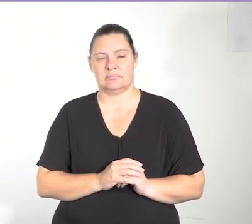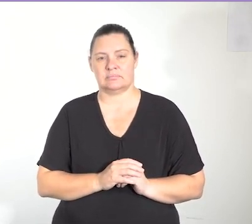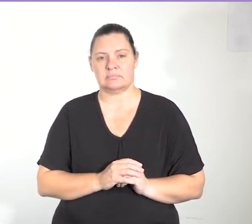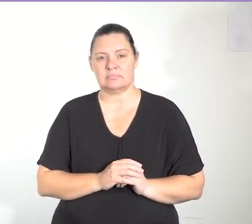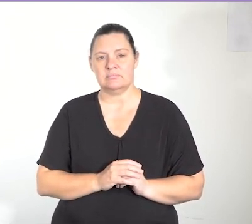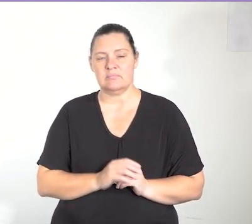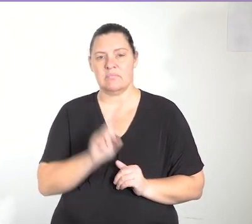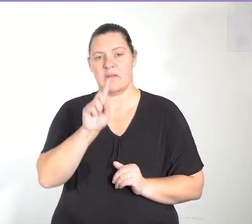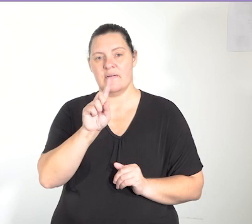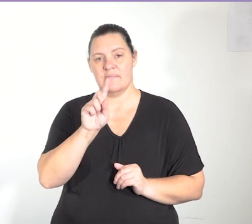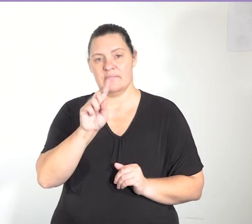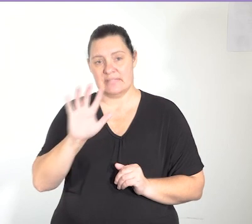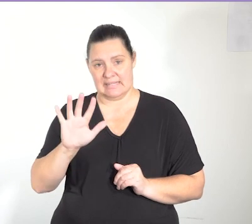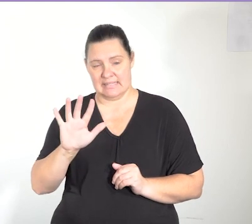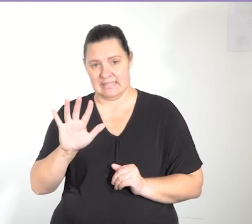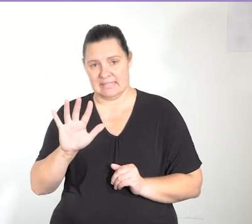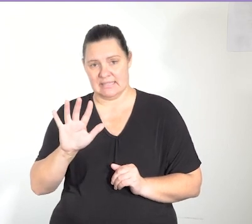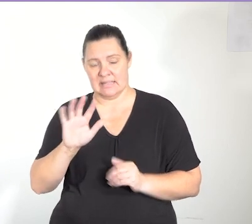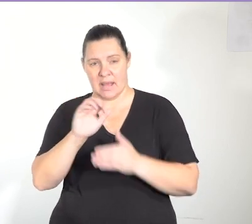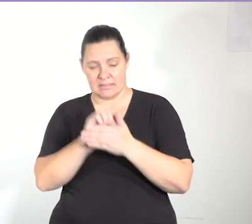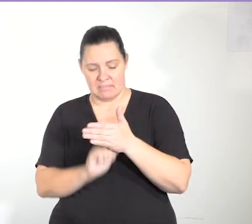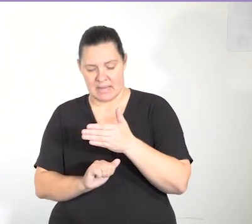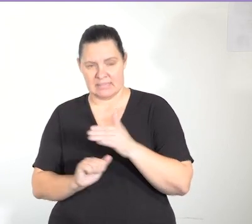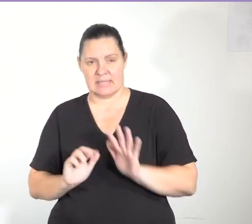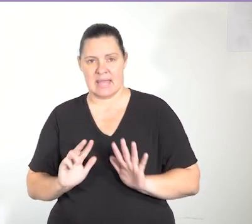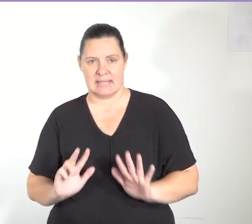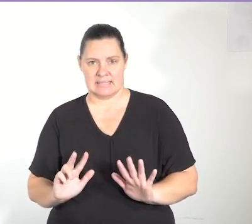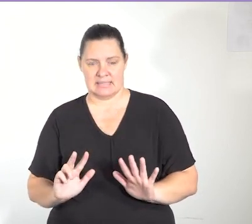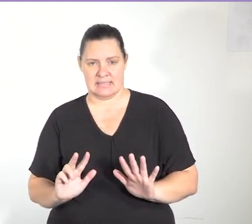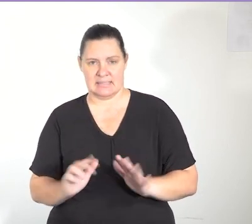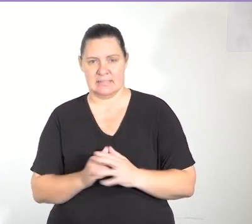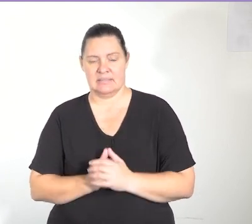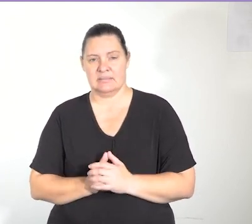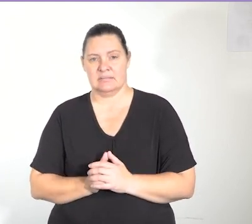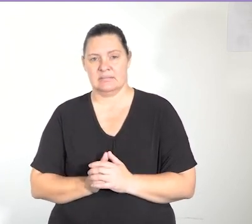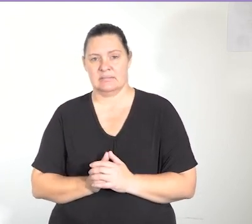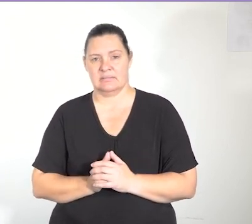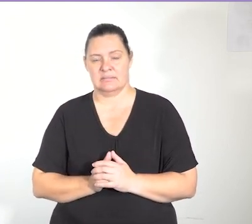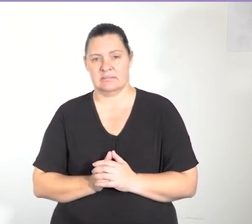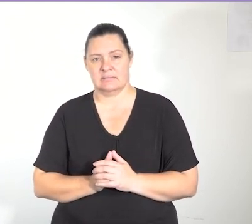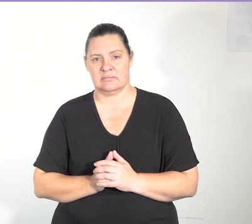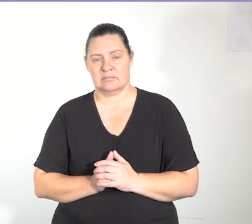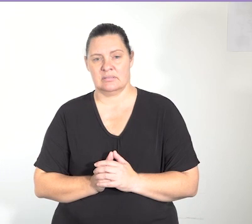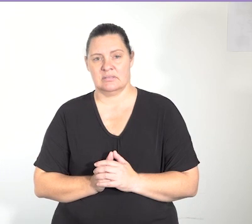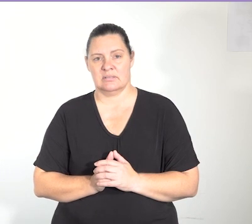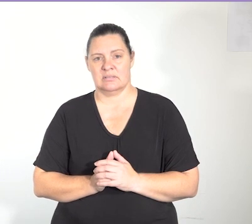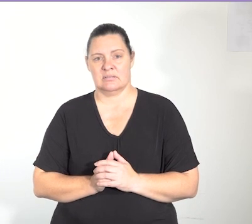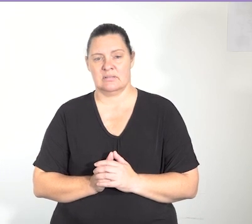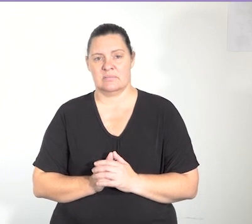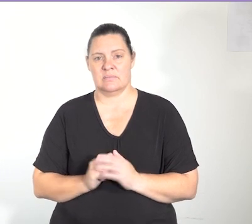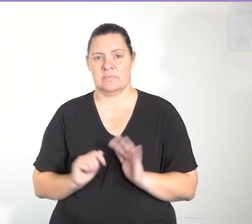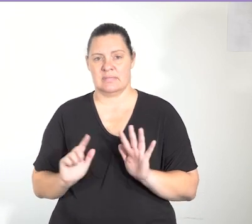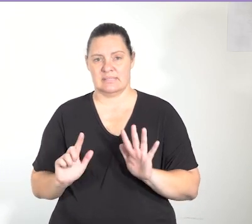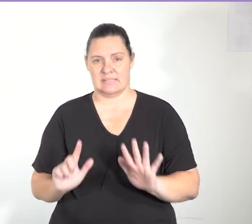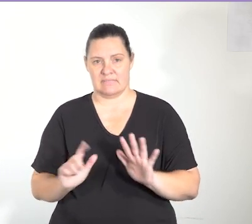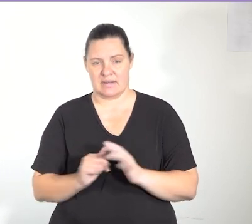to the ones and I have 15 ones. So now 15 ones minus 8 ones. That